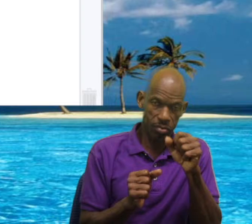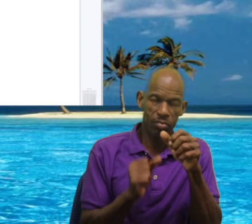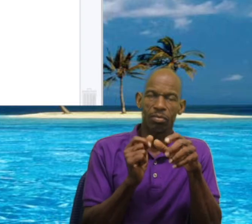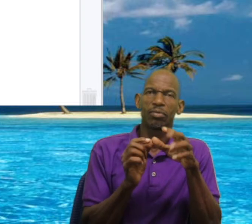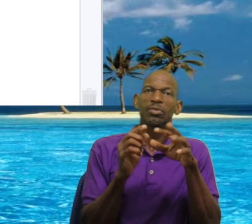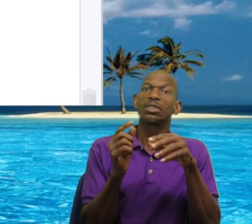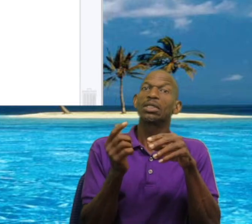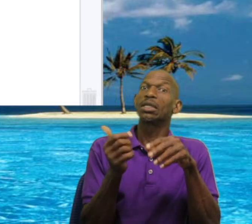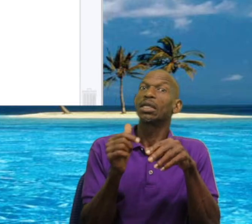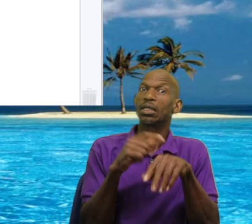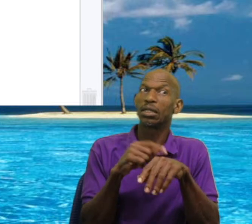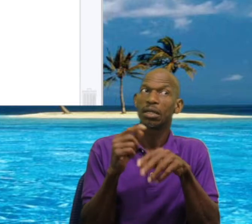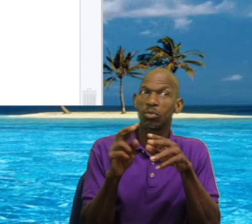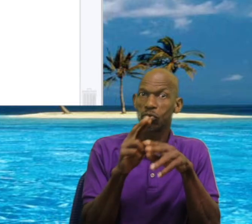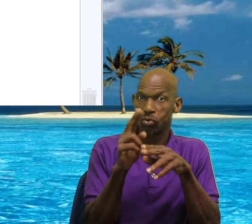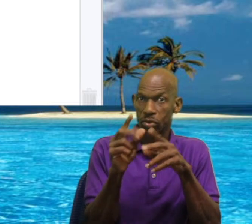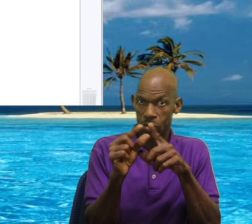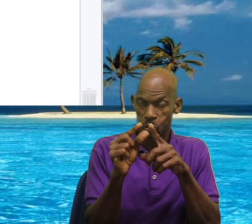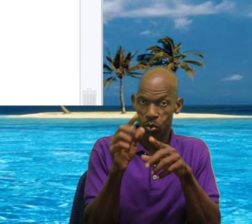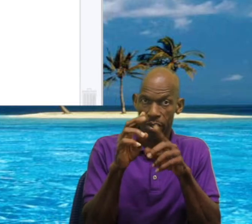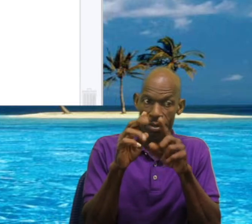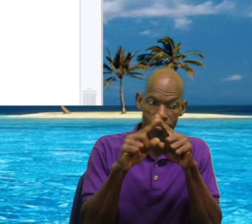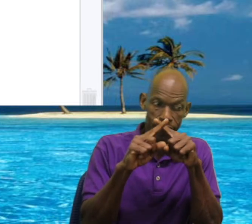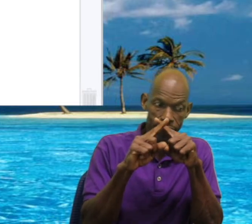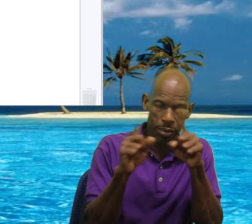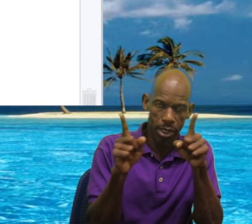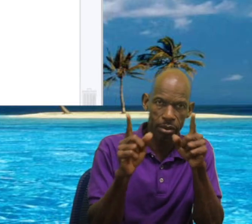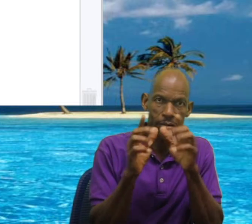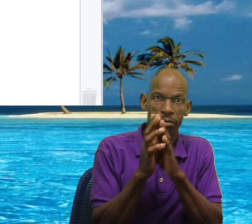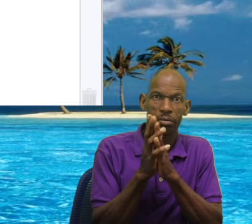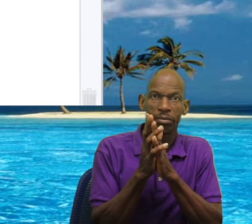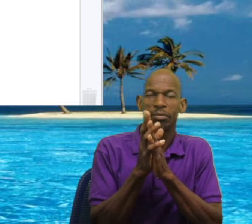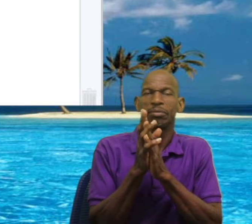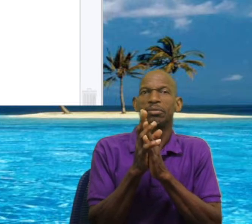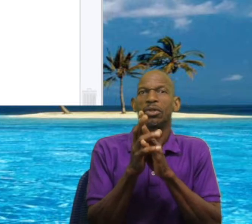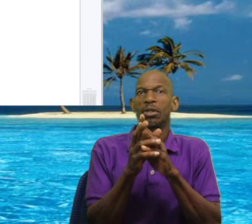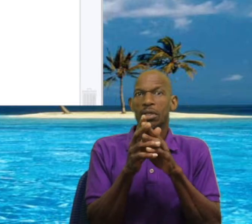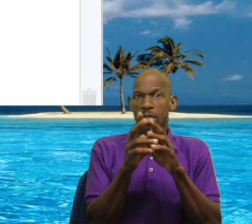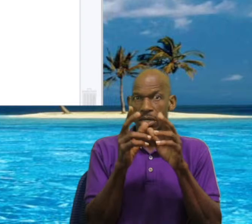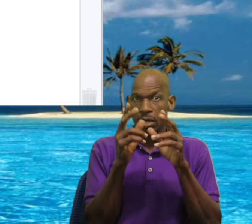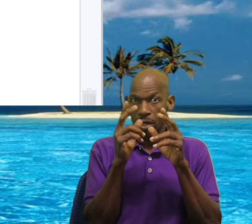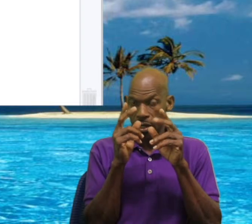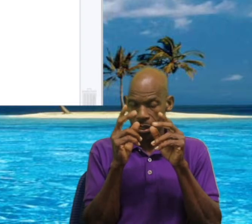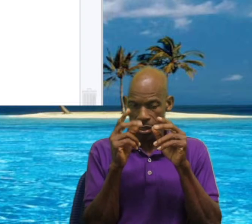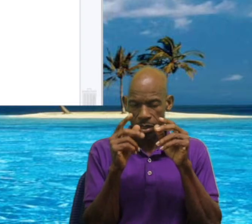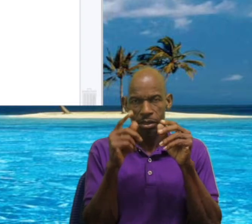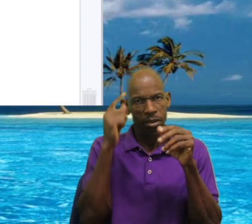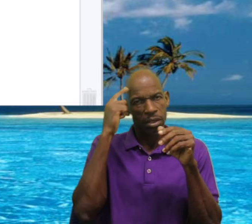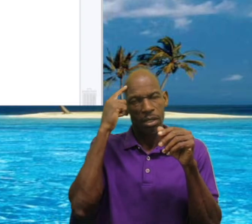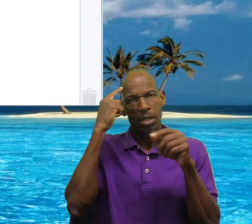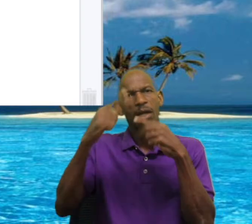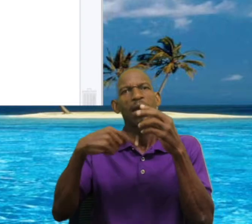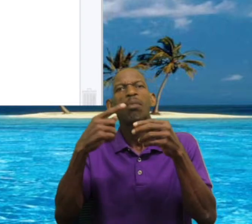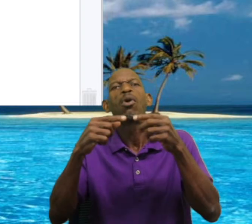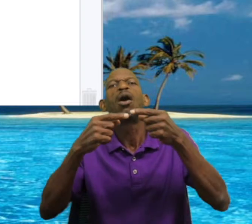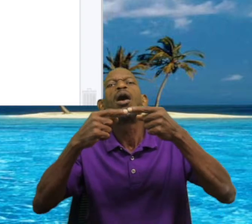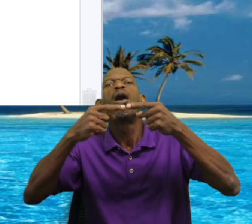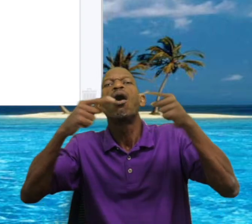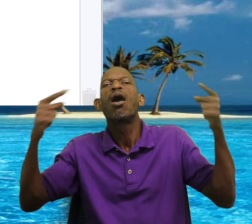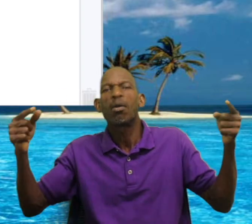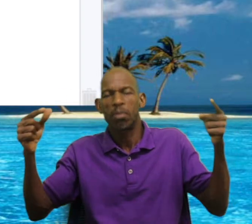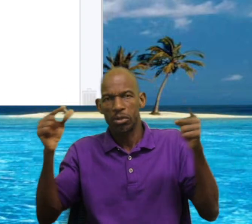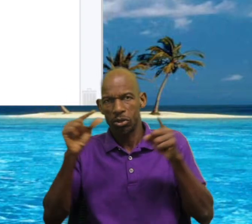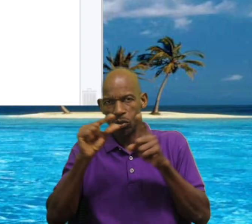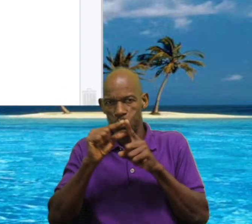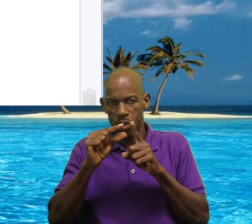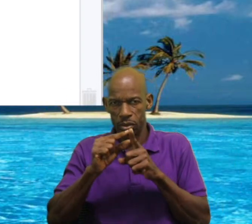and you are familiar with this, using but is when we're looking at opposites. Opposite, when you talk about